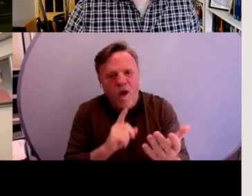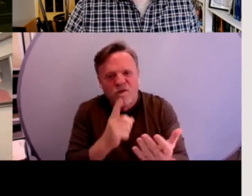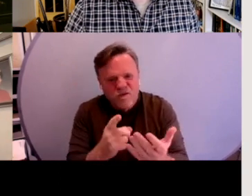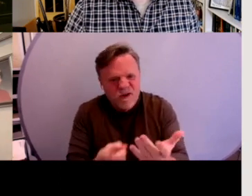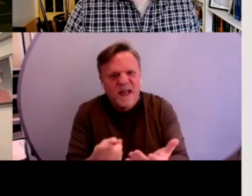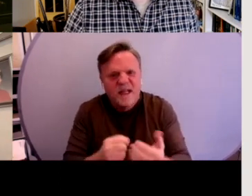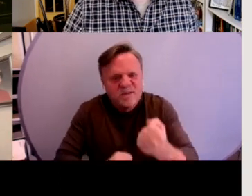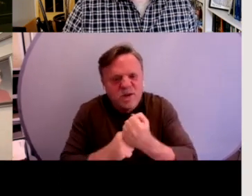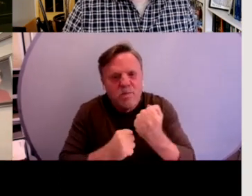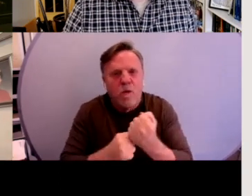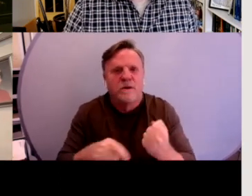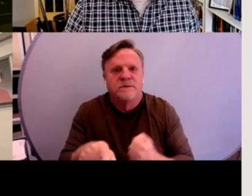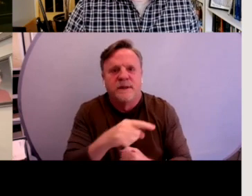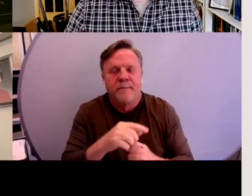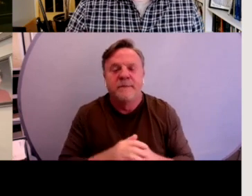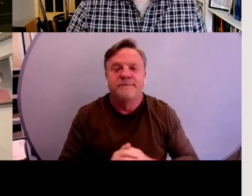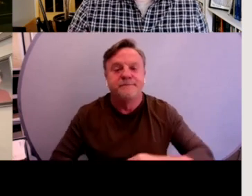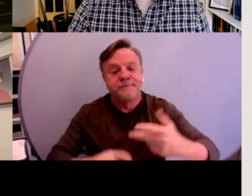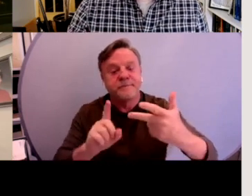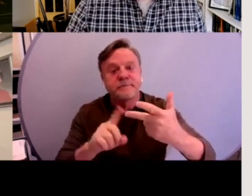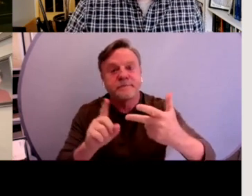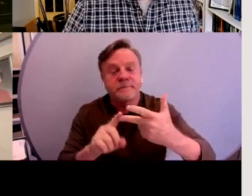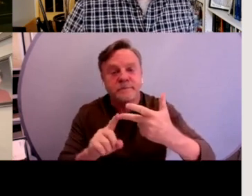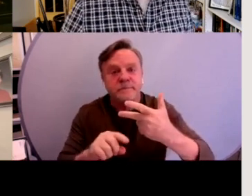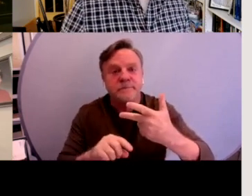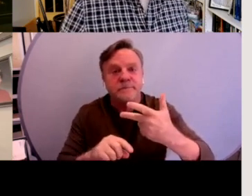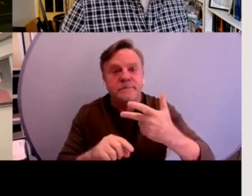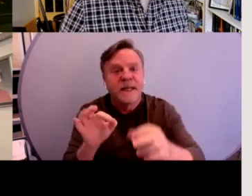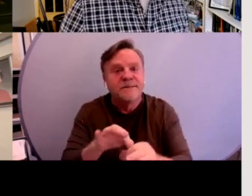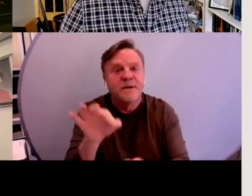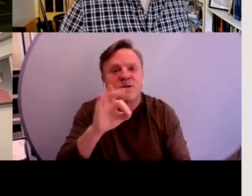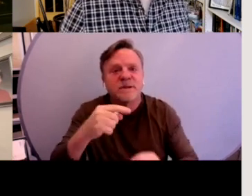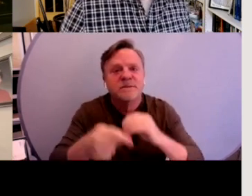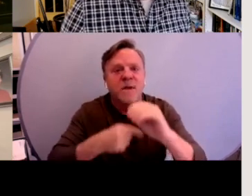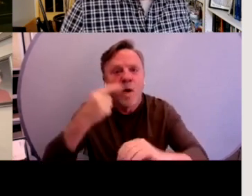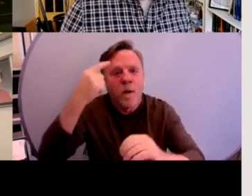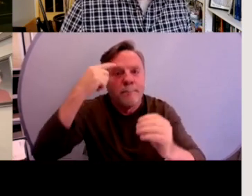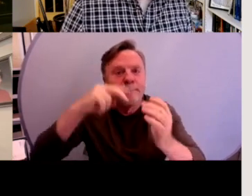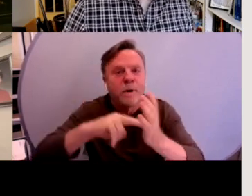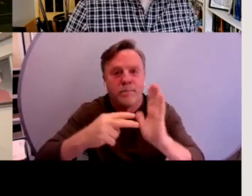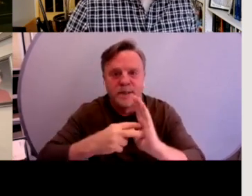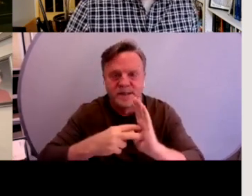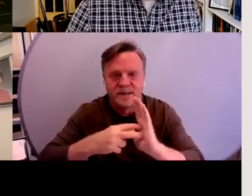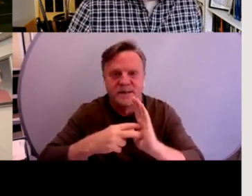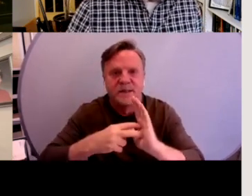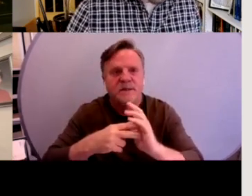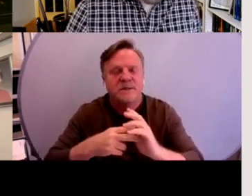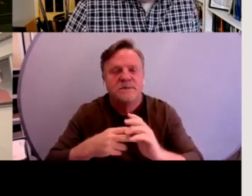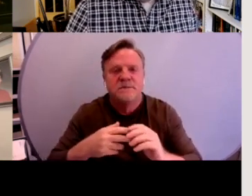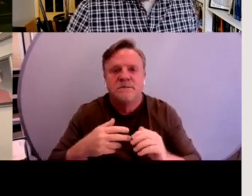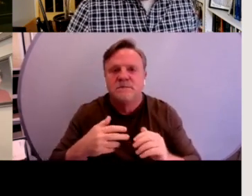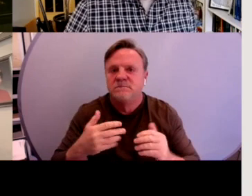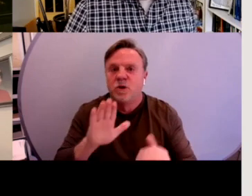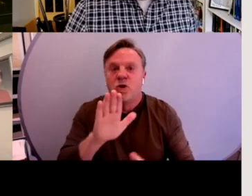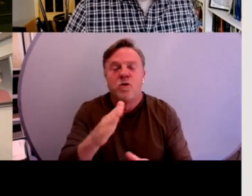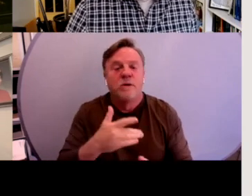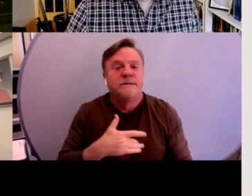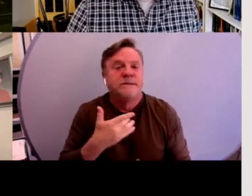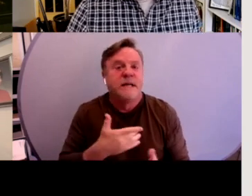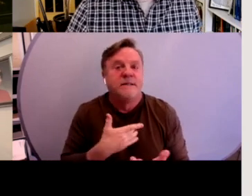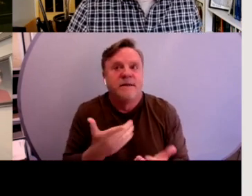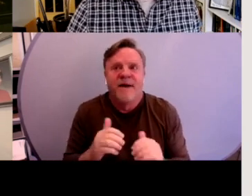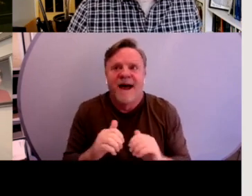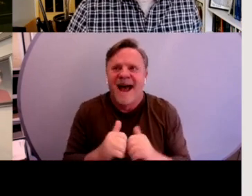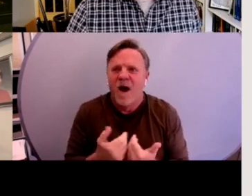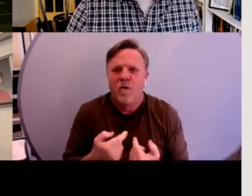them. And then third, spirituality is about purpose and what's your sense of how do I make a